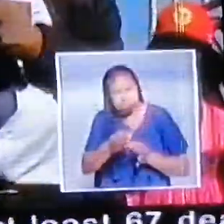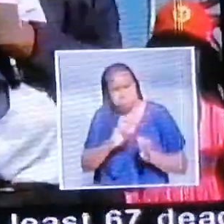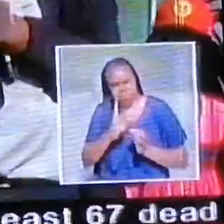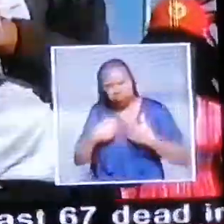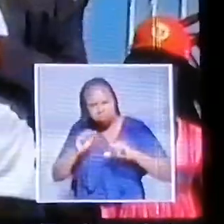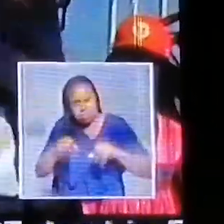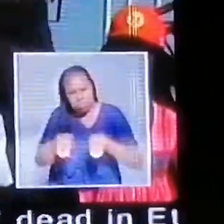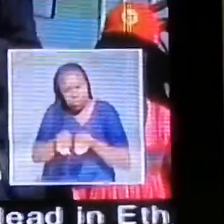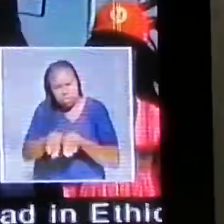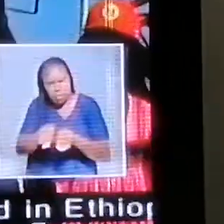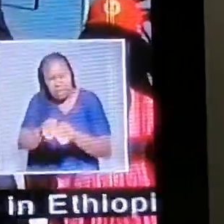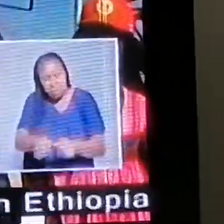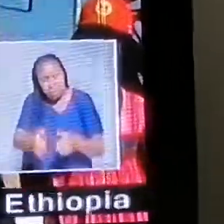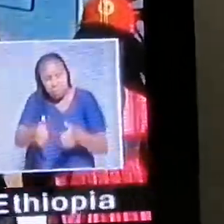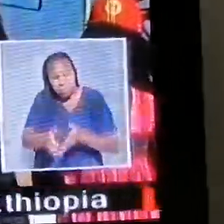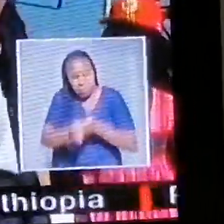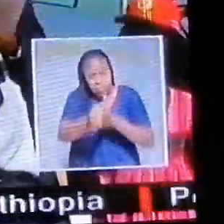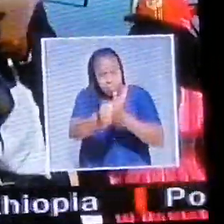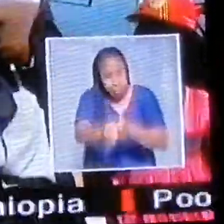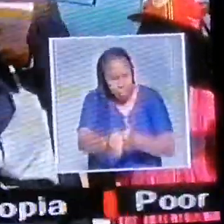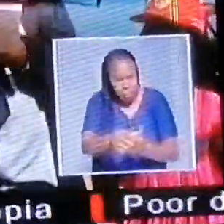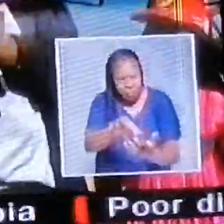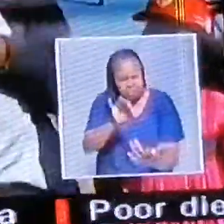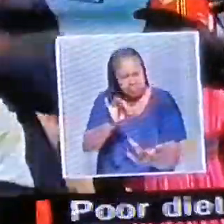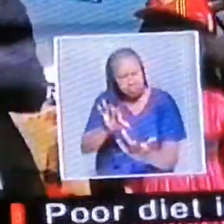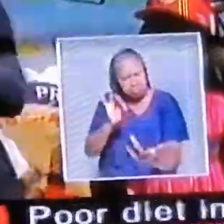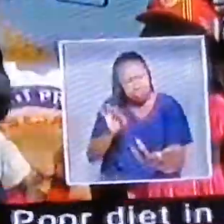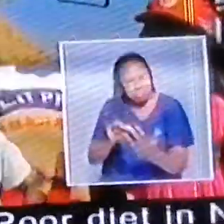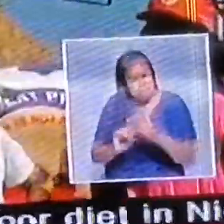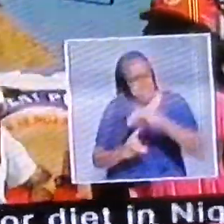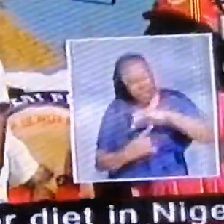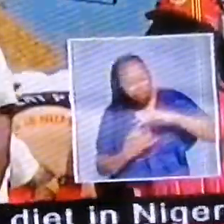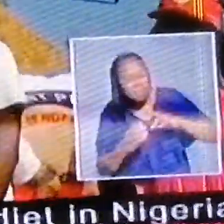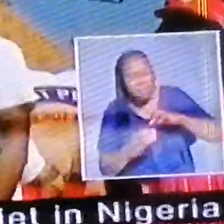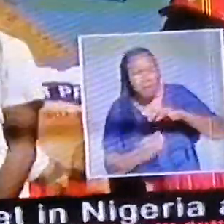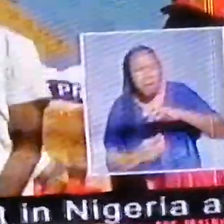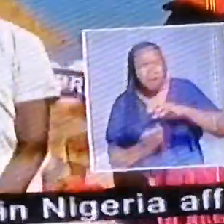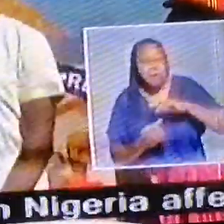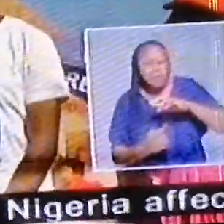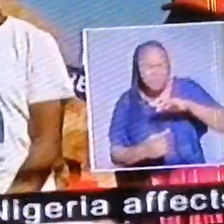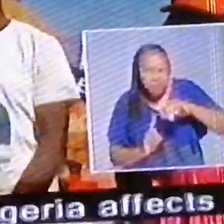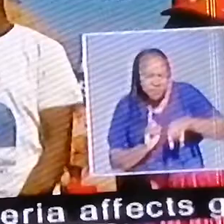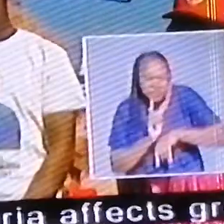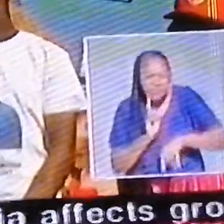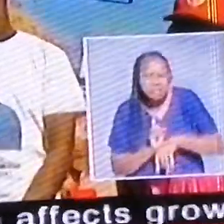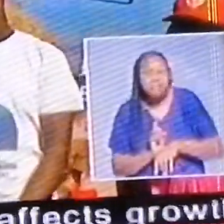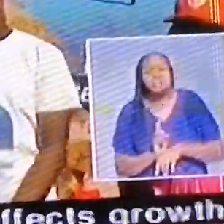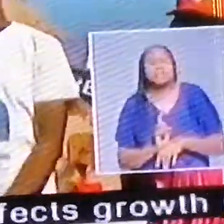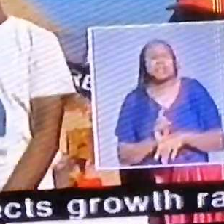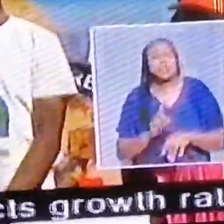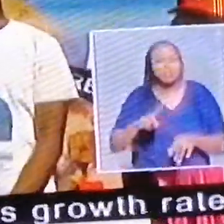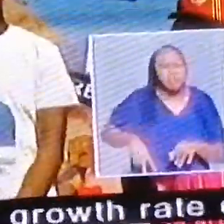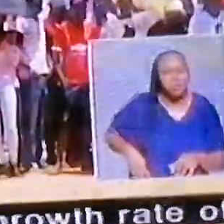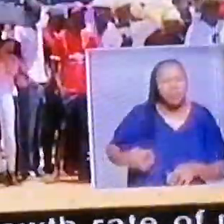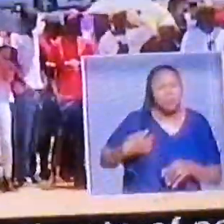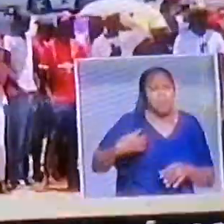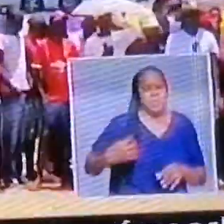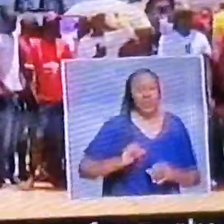governance and identifies priorities to retain the benefits of our country's riches to our